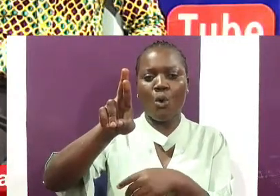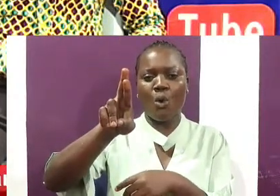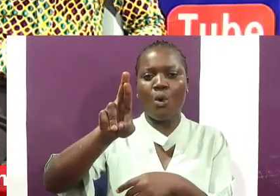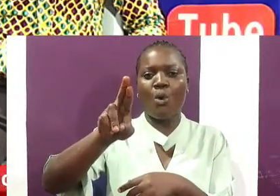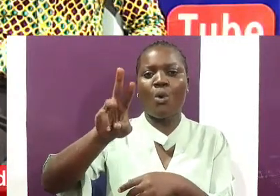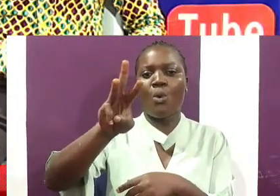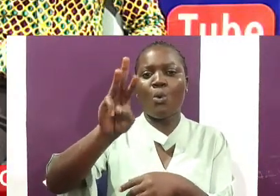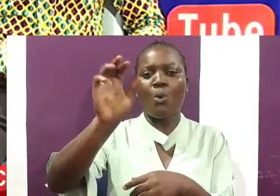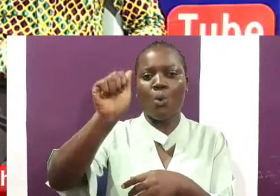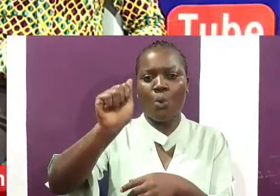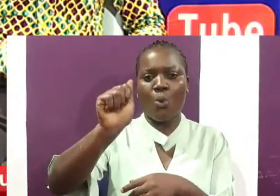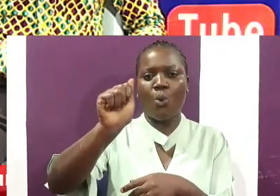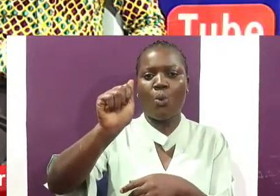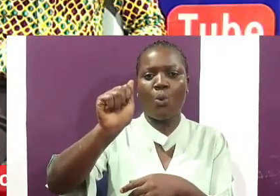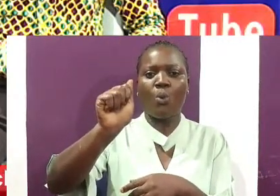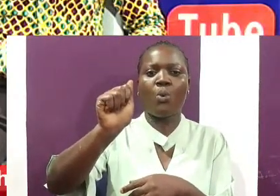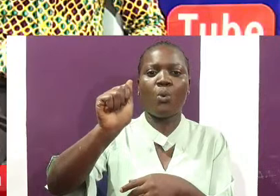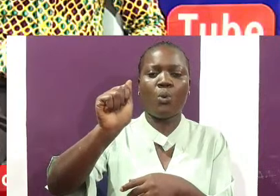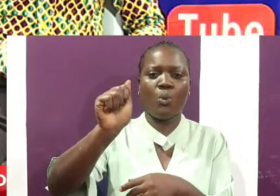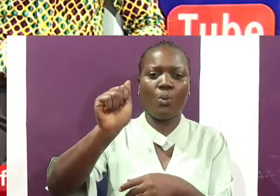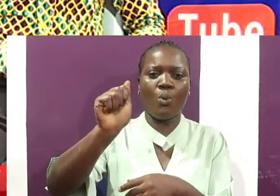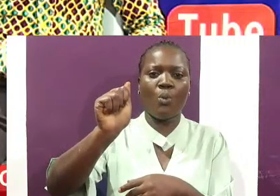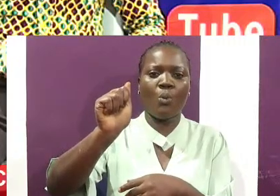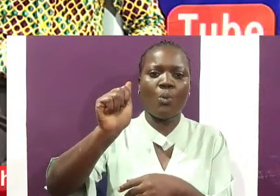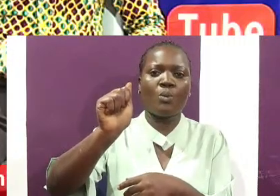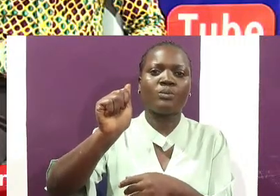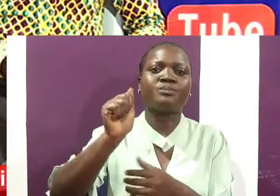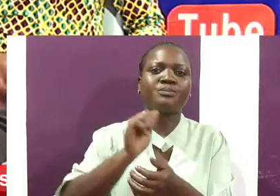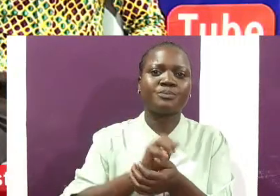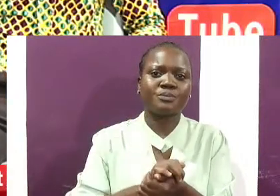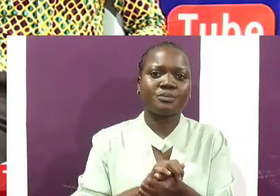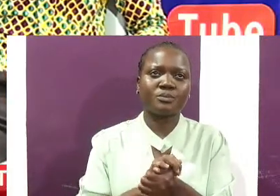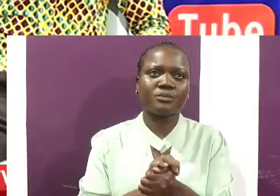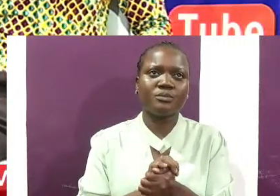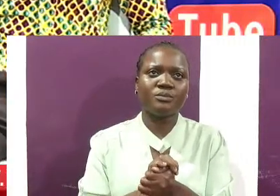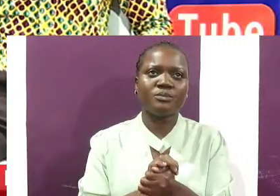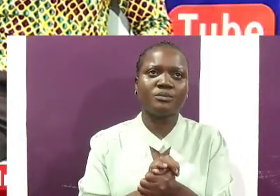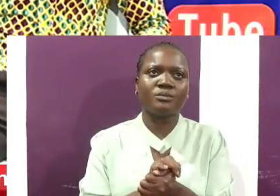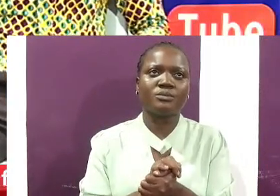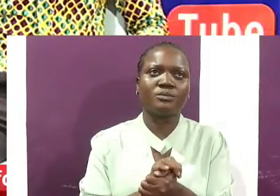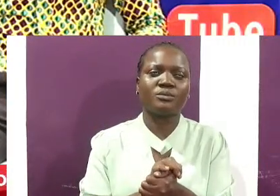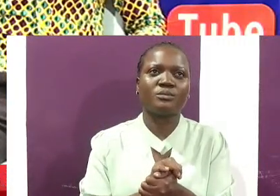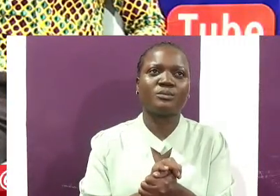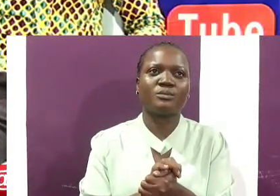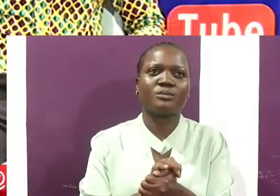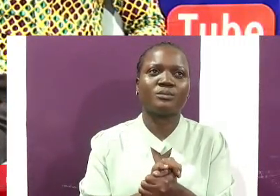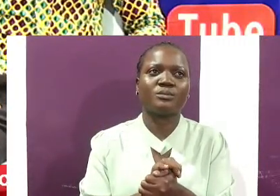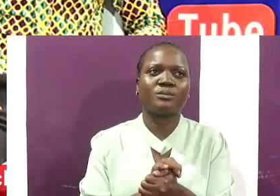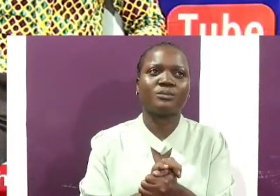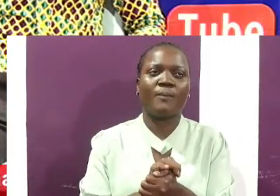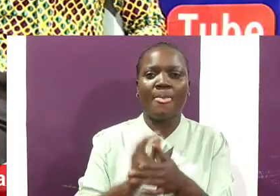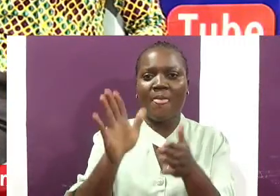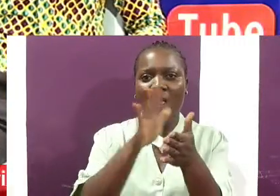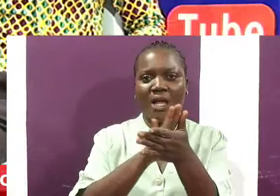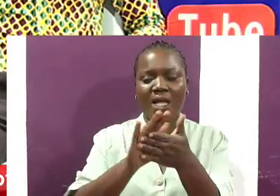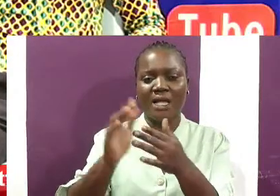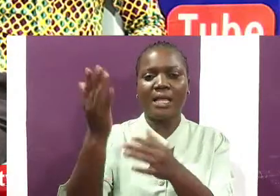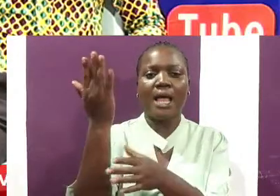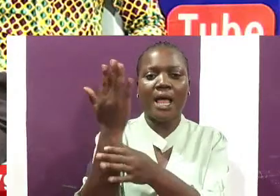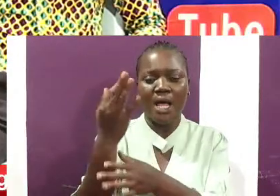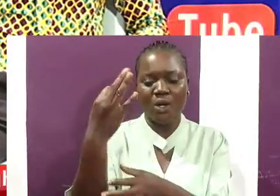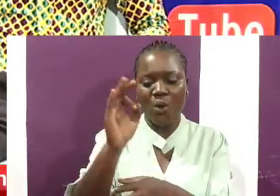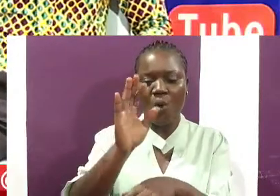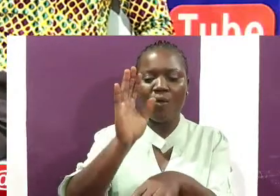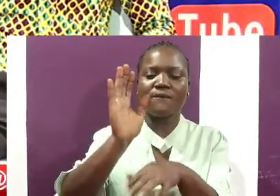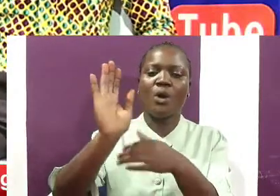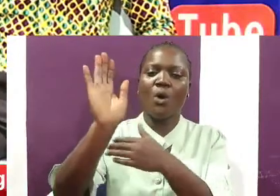from Adua Church of Christ inside Takrade. I hope I pronounced the correct name. Clearly, the hand of God is